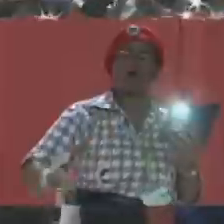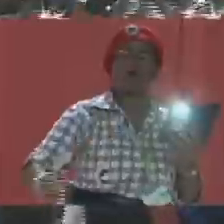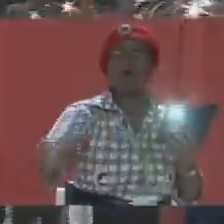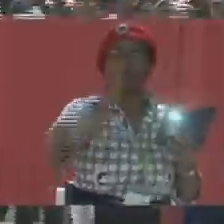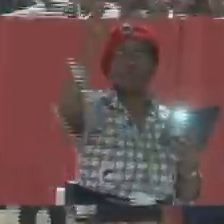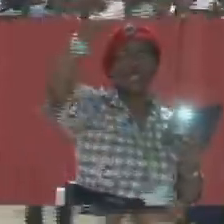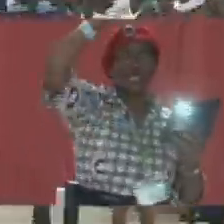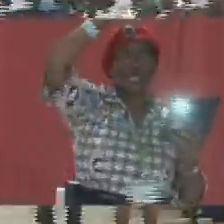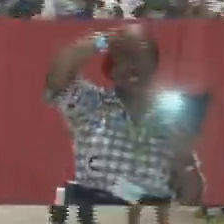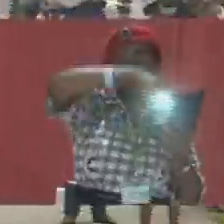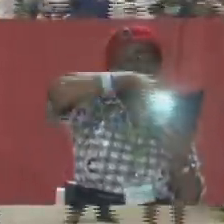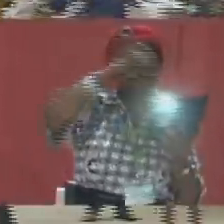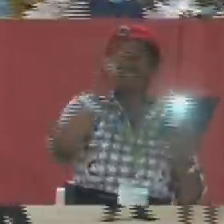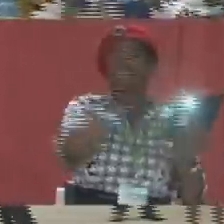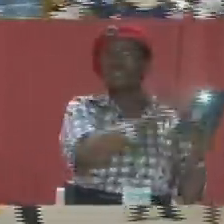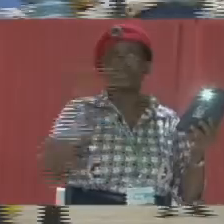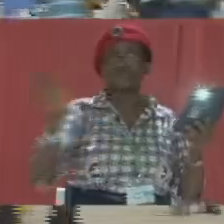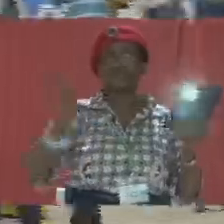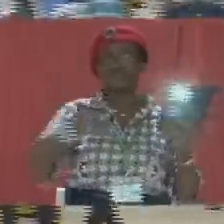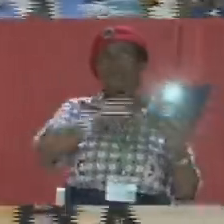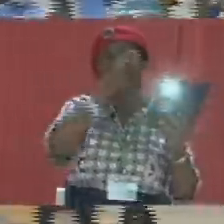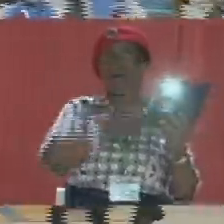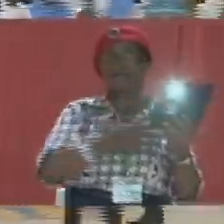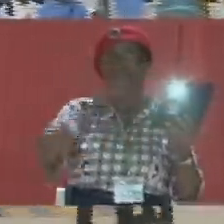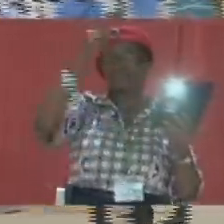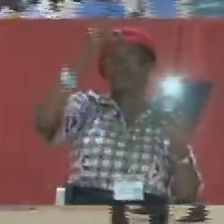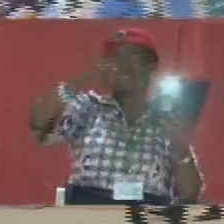In Jesus' mighty name, we have